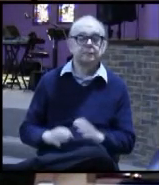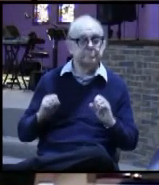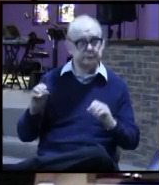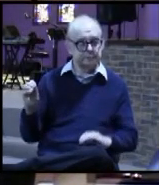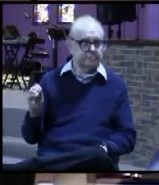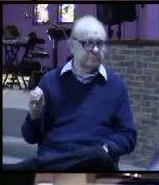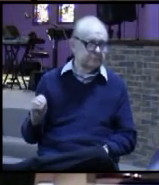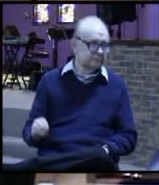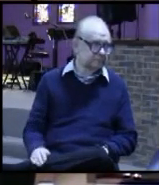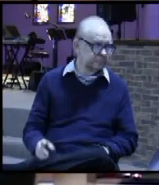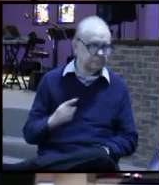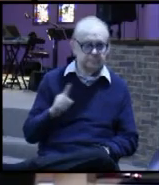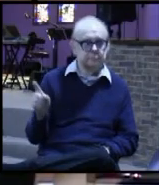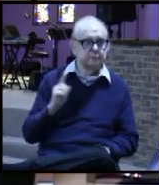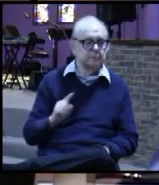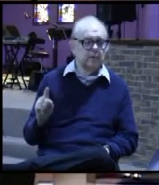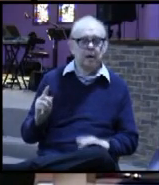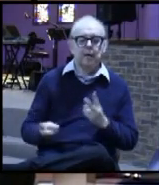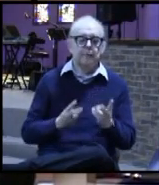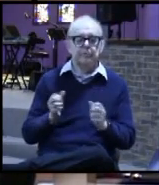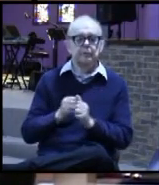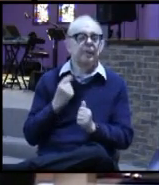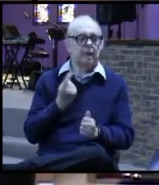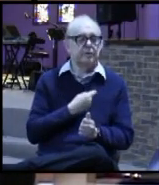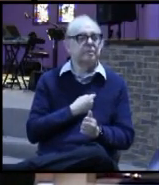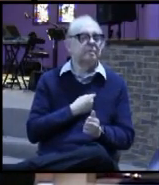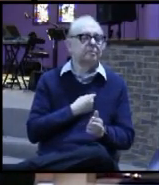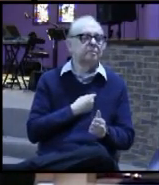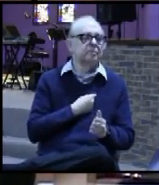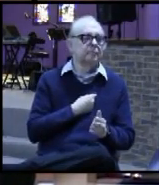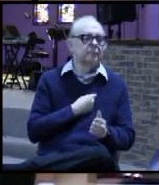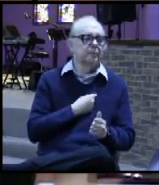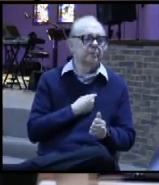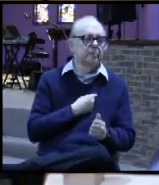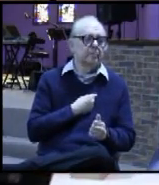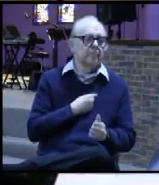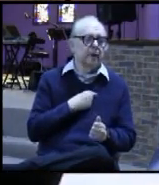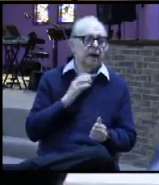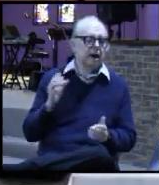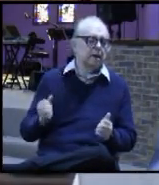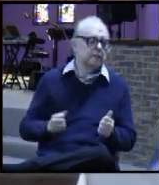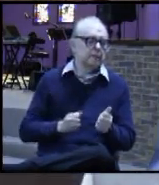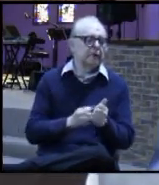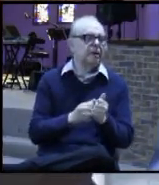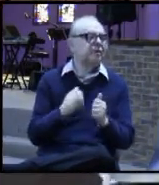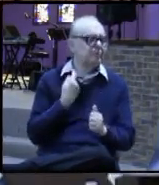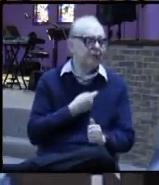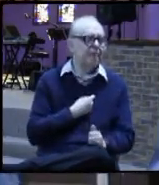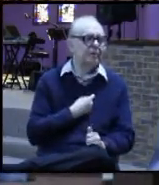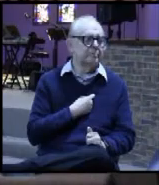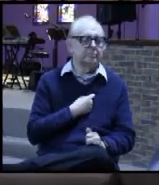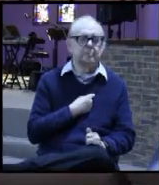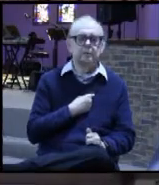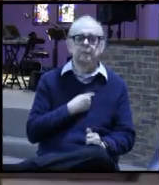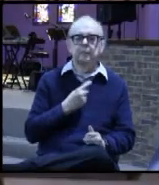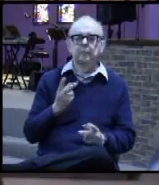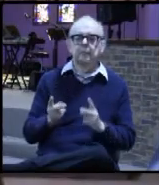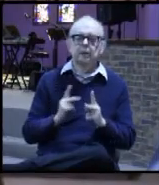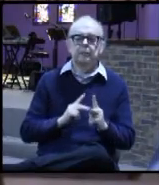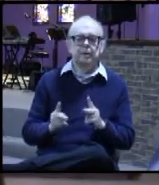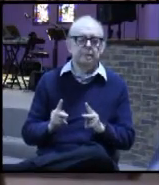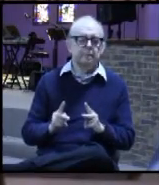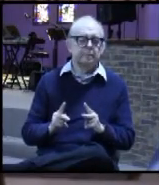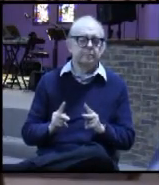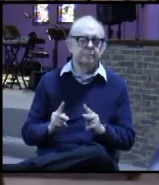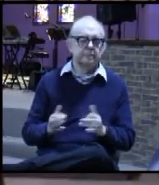So, for those of you that are visiting with us, we kind of help catch you up a little bit. And for those of you that have been here, we'll